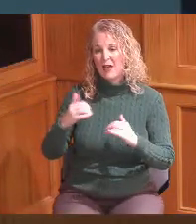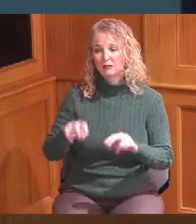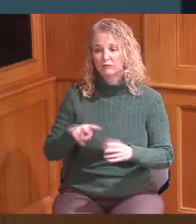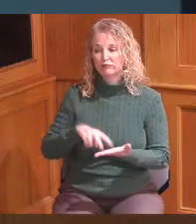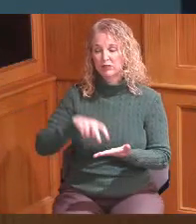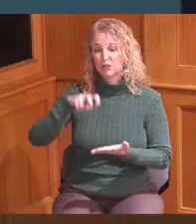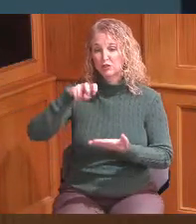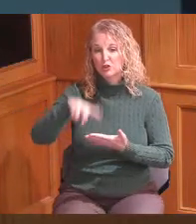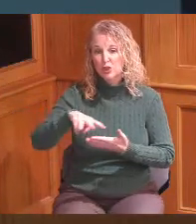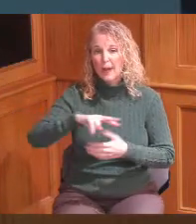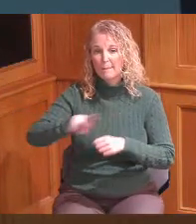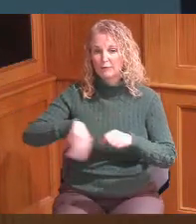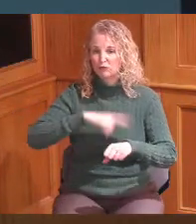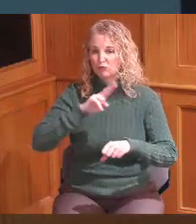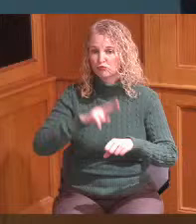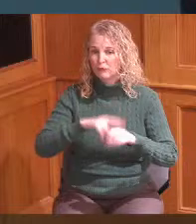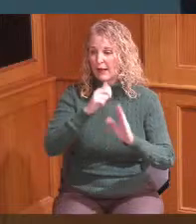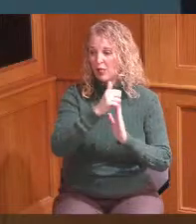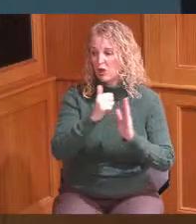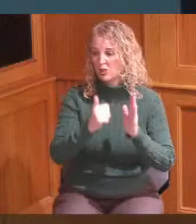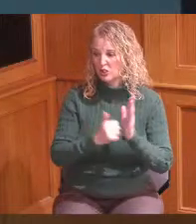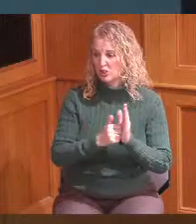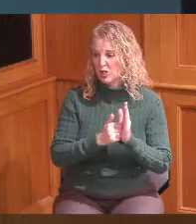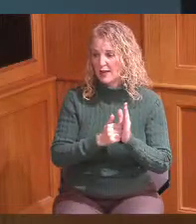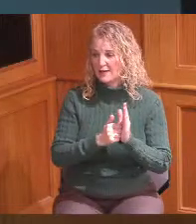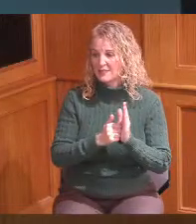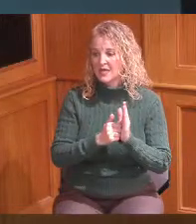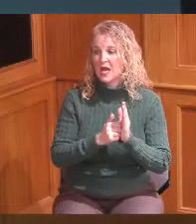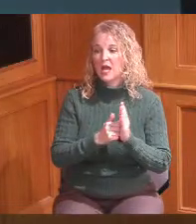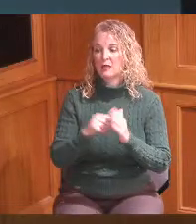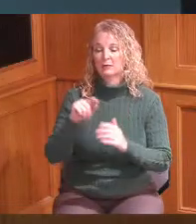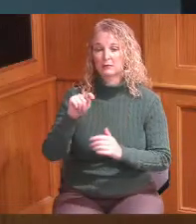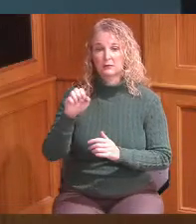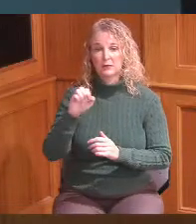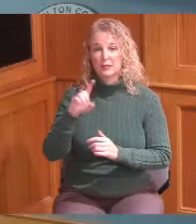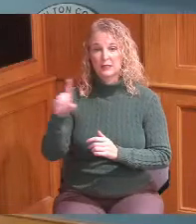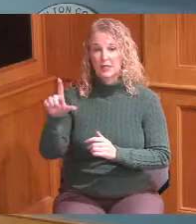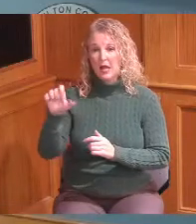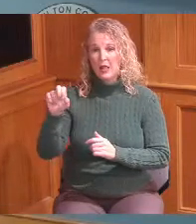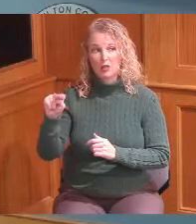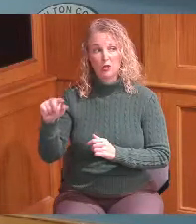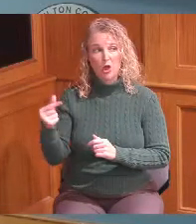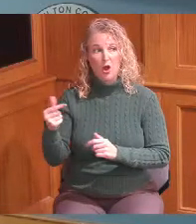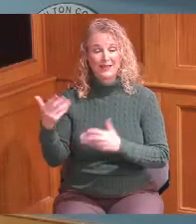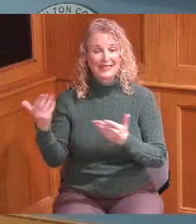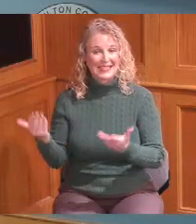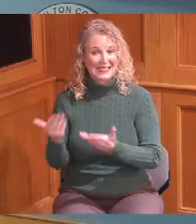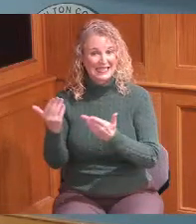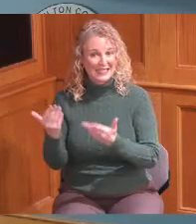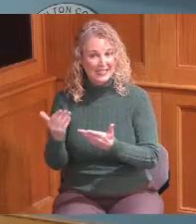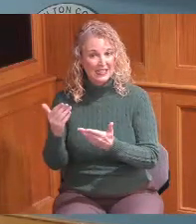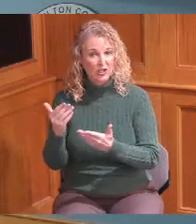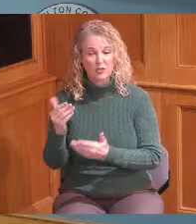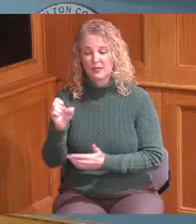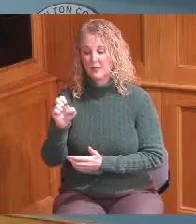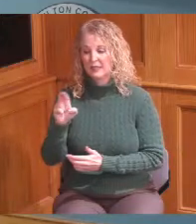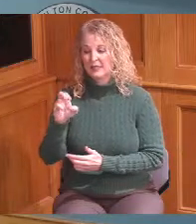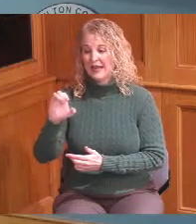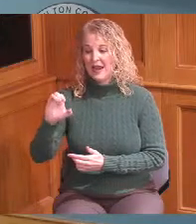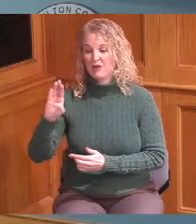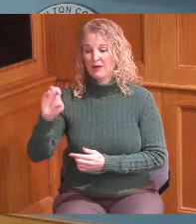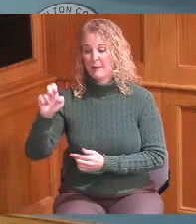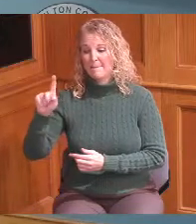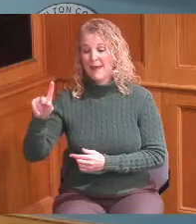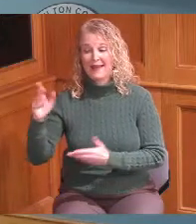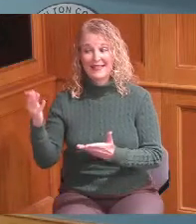the Stormwater District. We've got 2 resolutions. Todd Long is here to walk us through these resolutions. And Eric Beck is in the back of the room